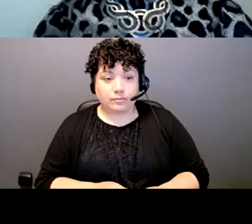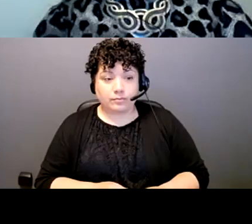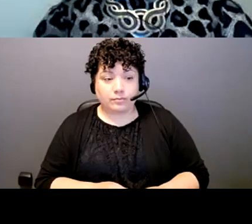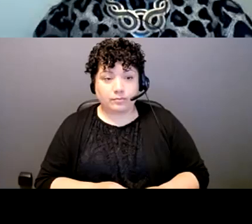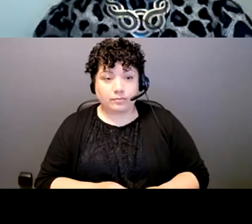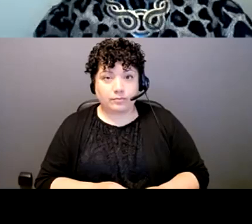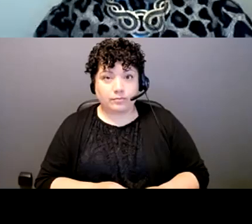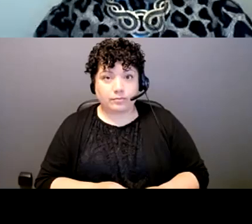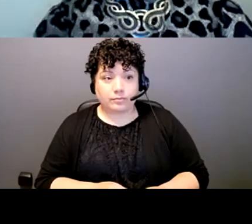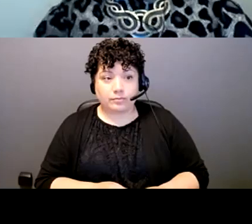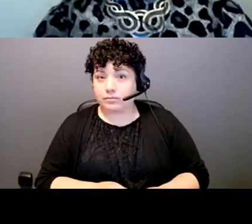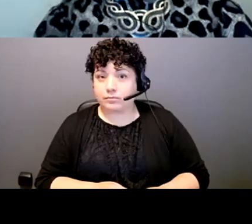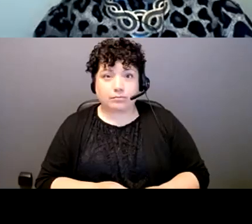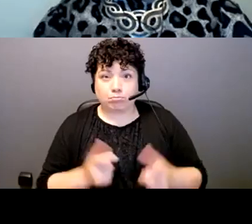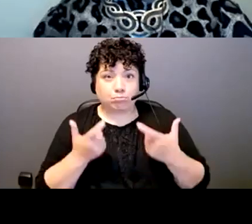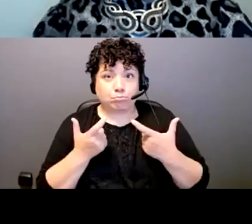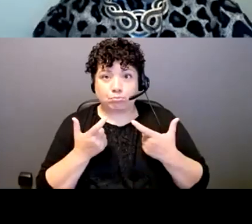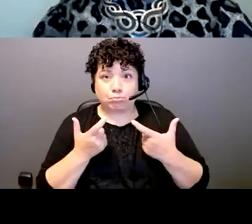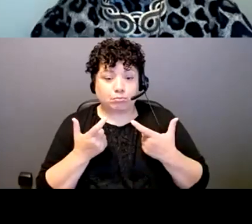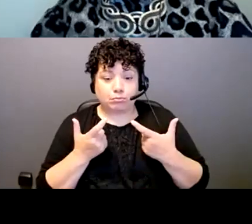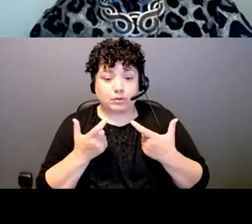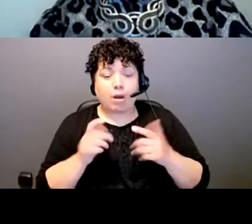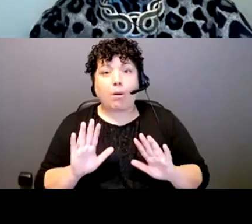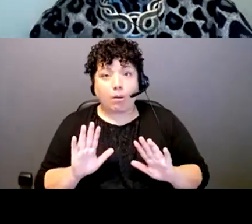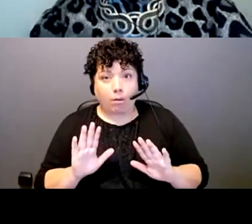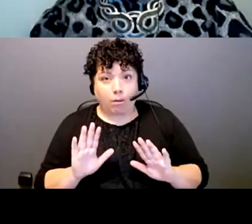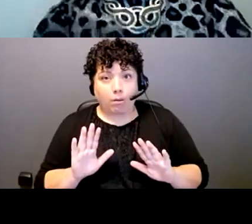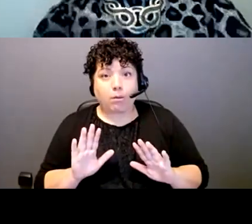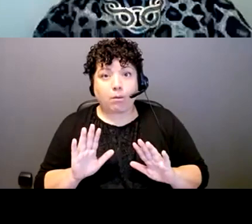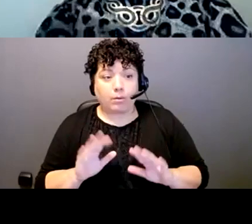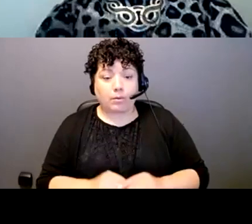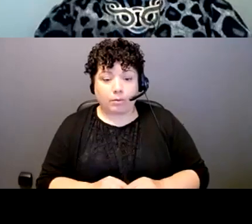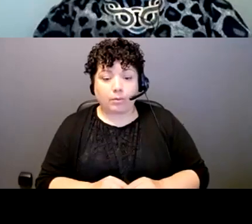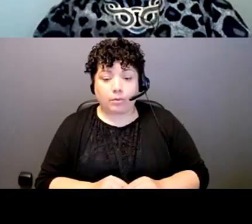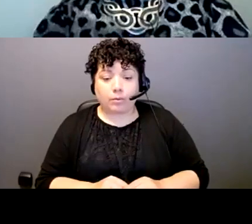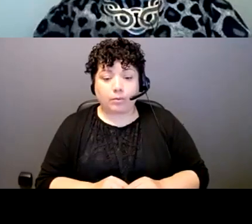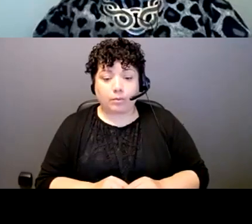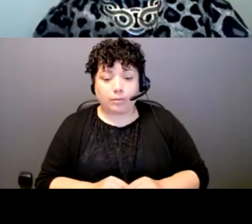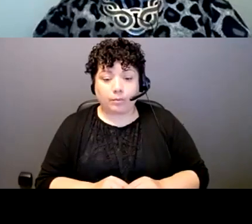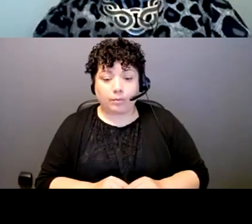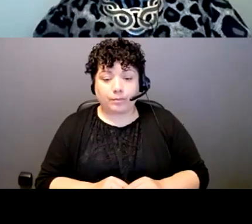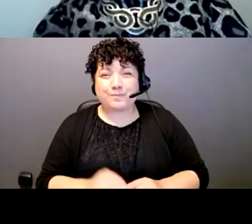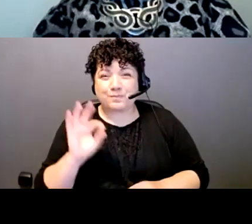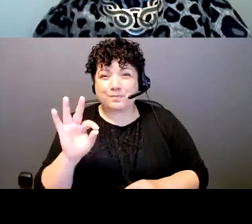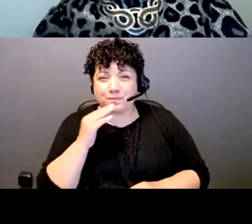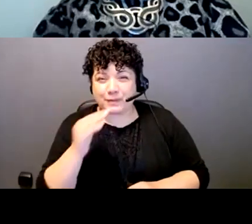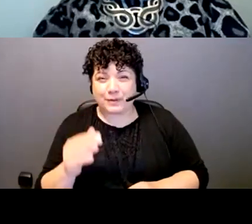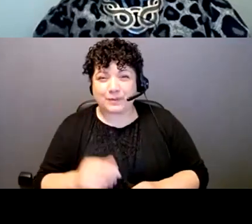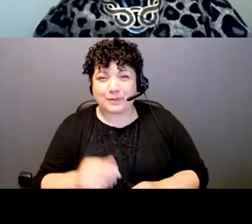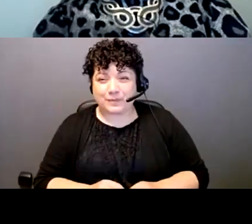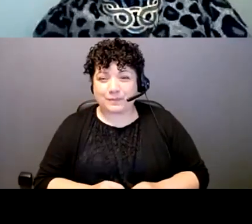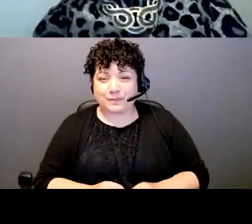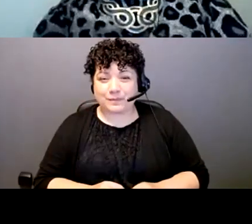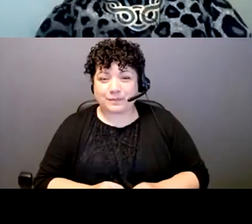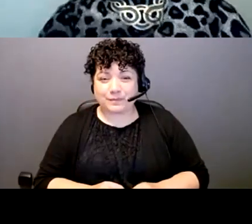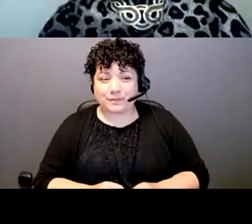No, it's not allowing me to do that. Oh, I see. Action is relaunch polls. Okay. Thank you. Yes, perfect.